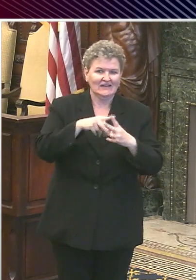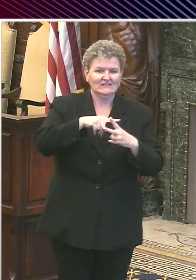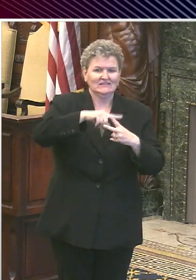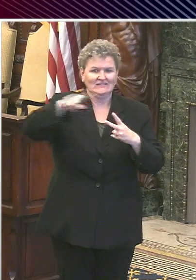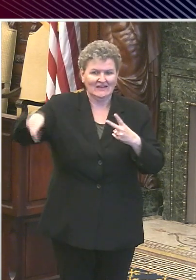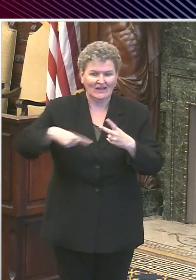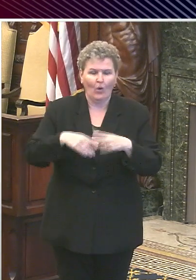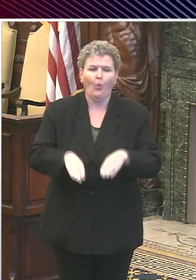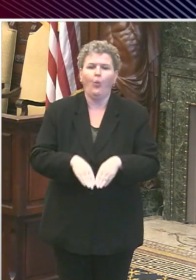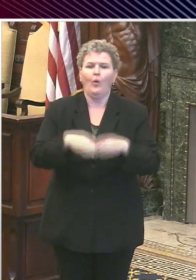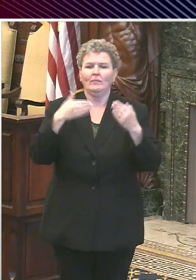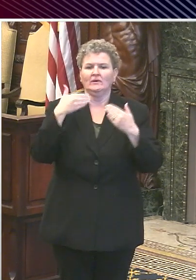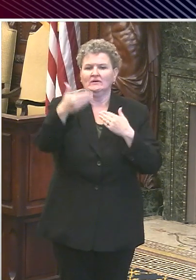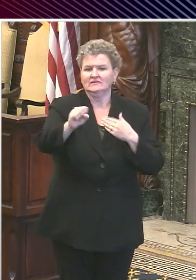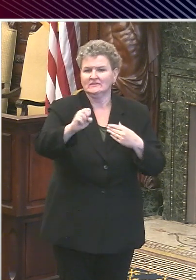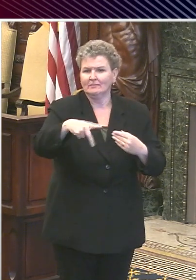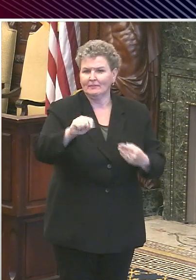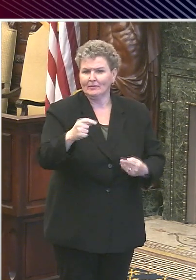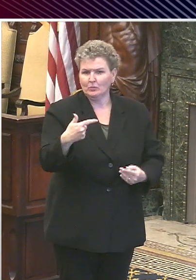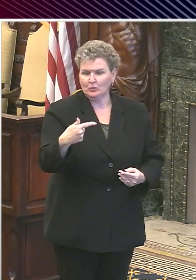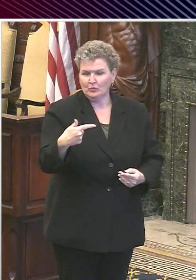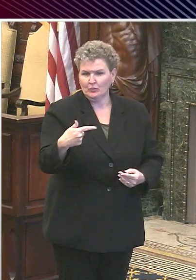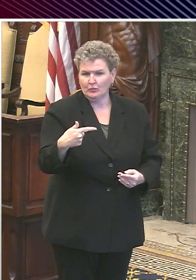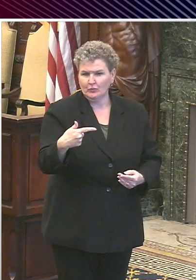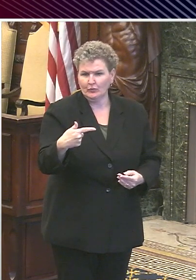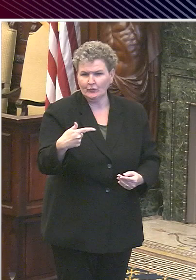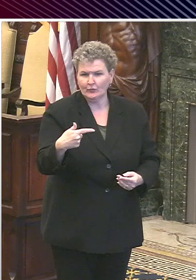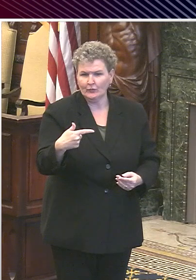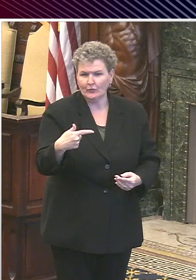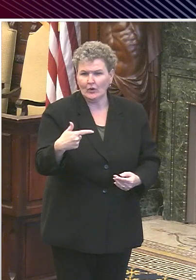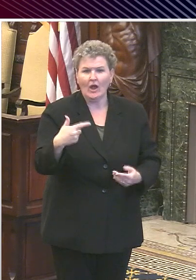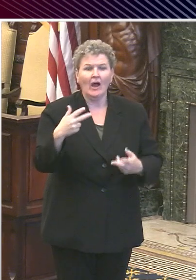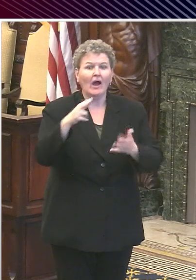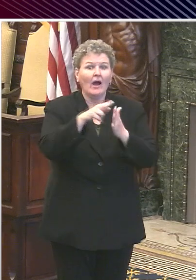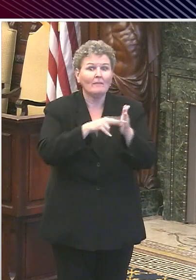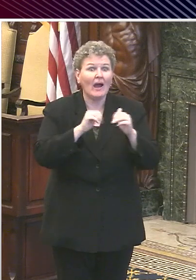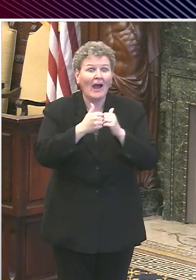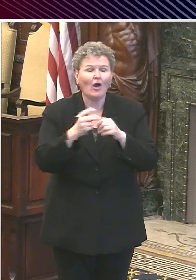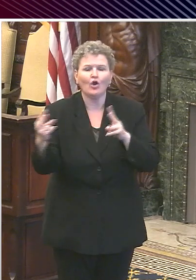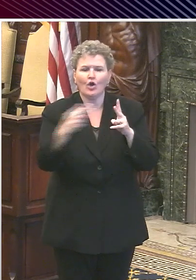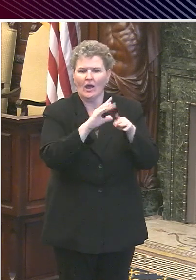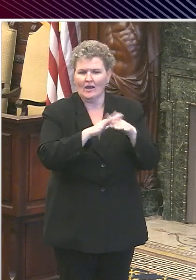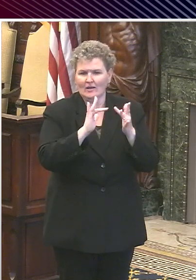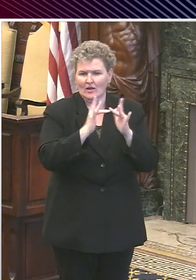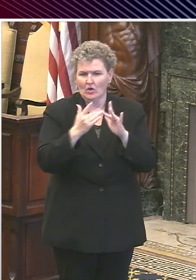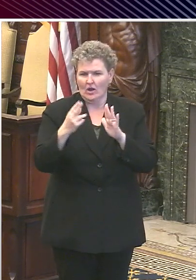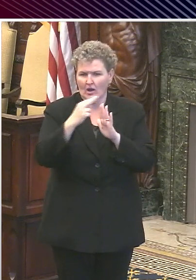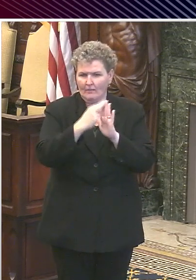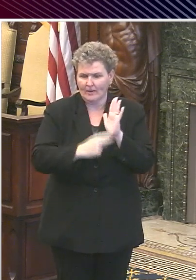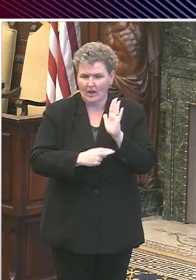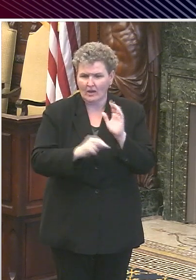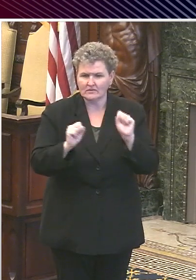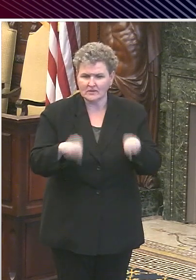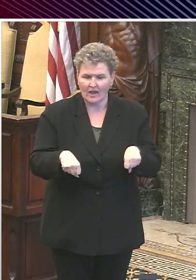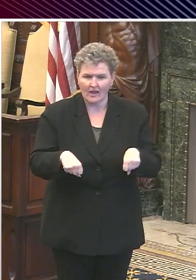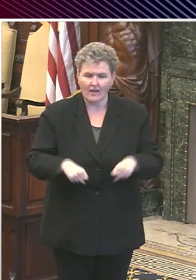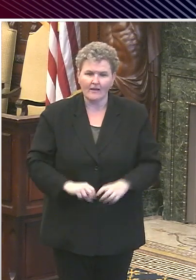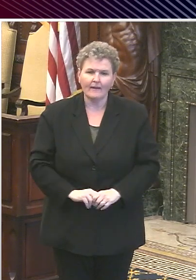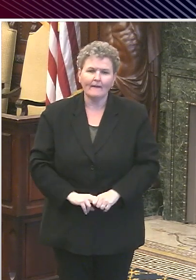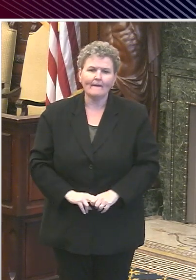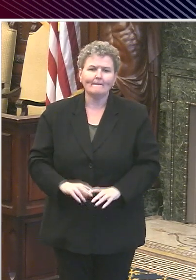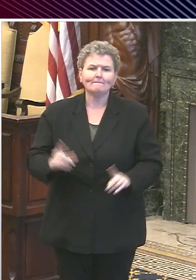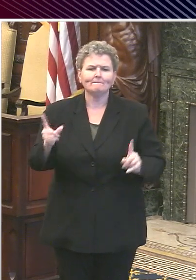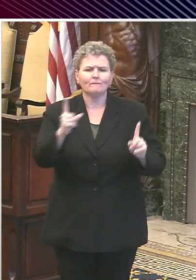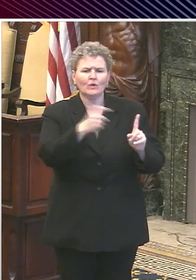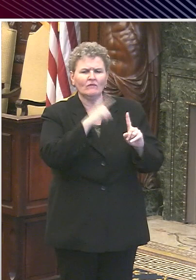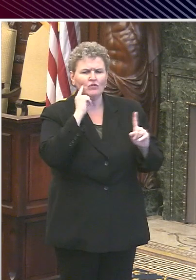to enroll online. Got it. And then my last question is for the mayor, and I believe this is COVID related,